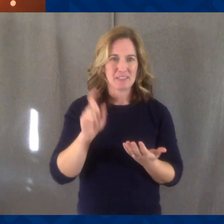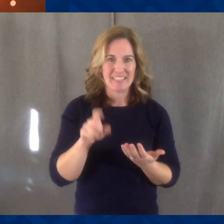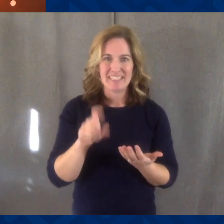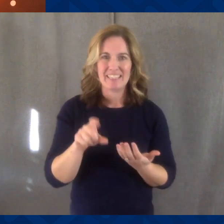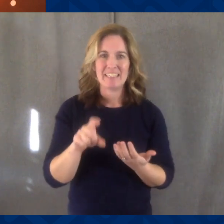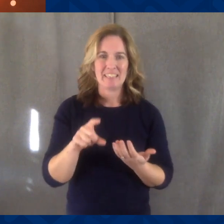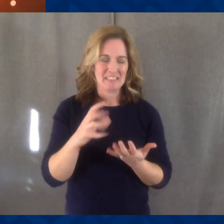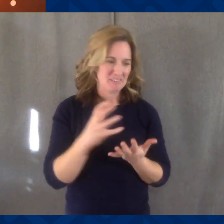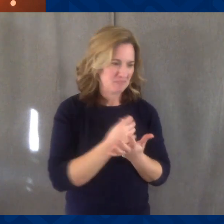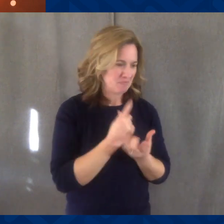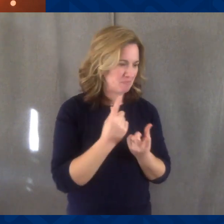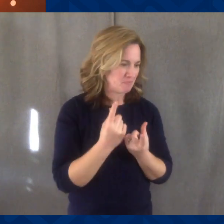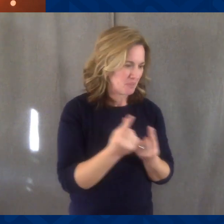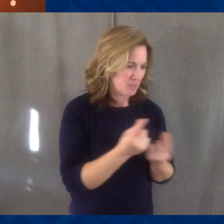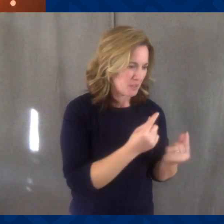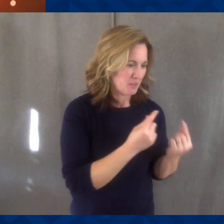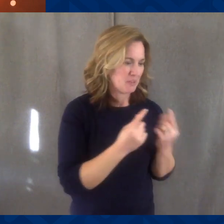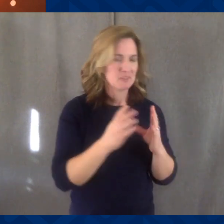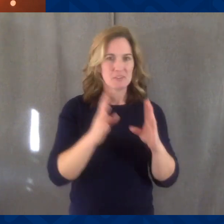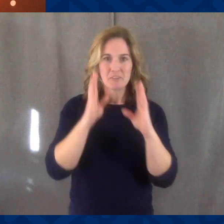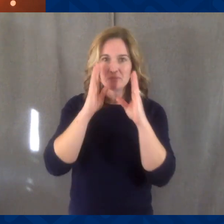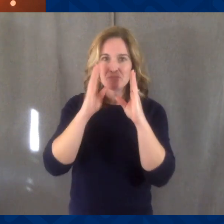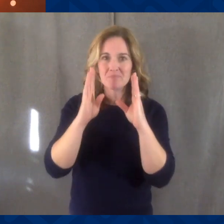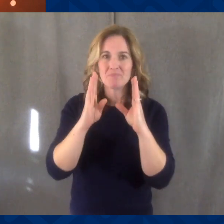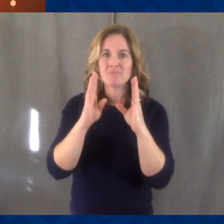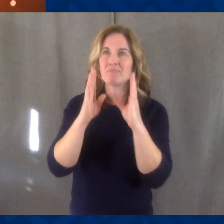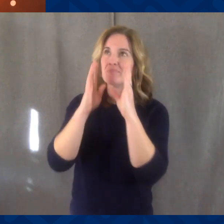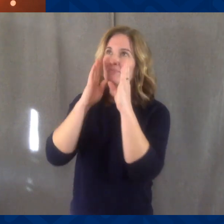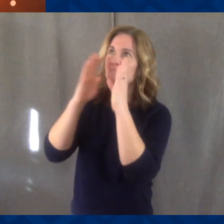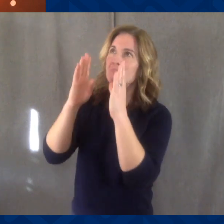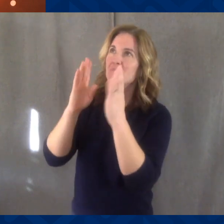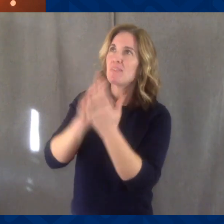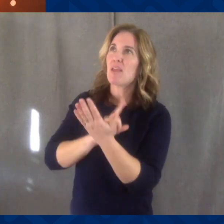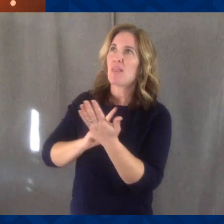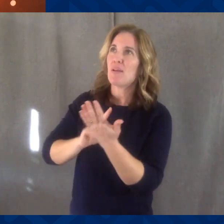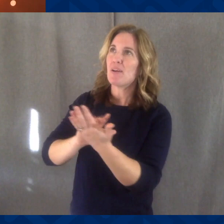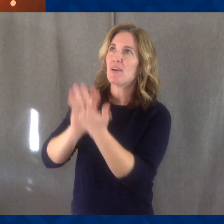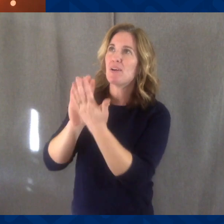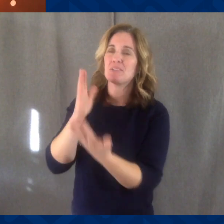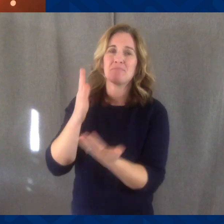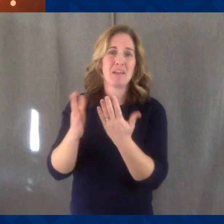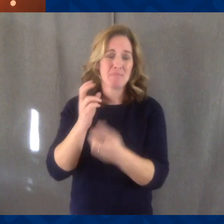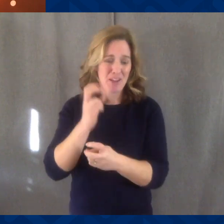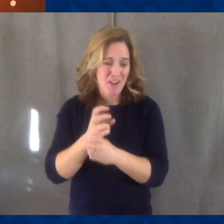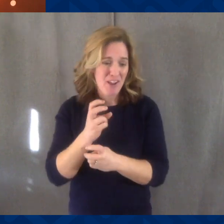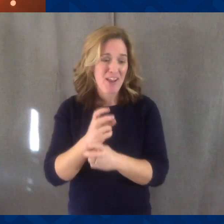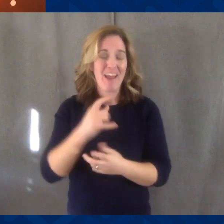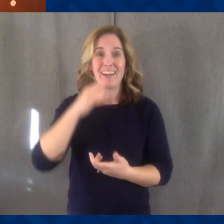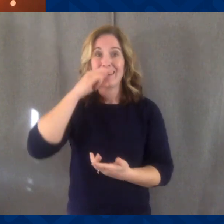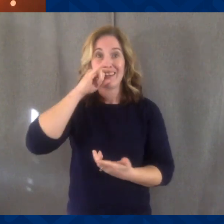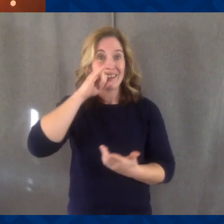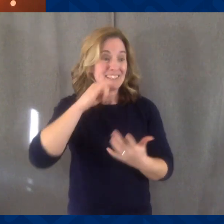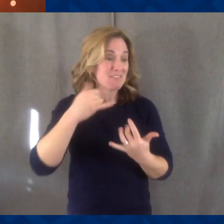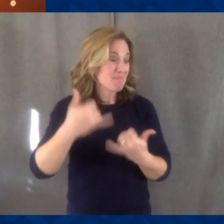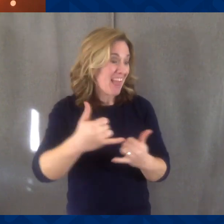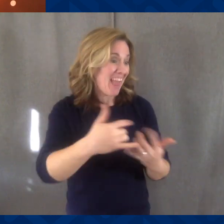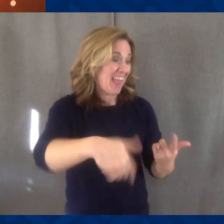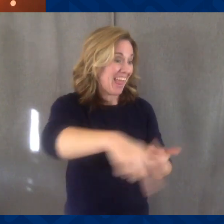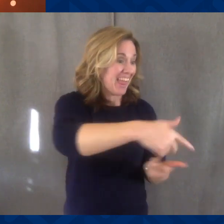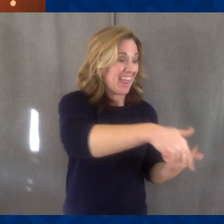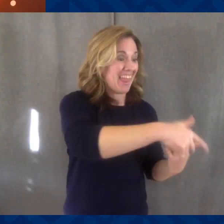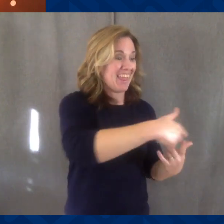to center yourself before the Lord. That might be kind of hard for you right now. Maybe you have kids running around screaming,